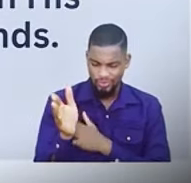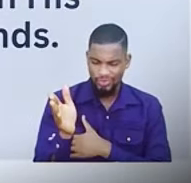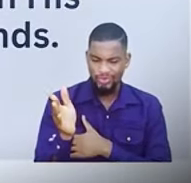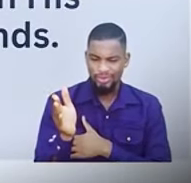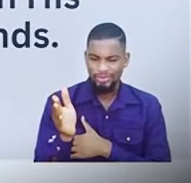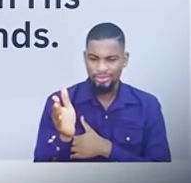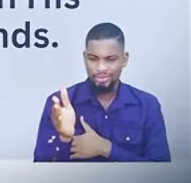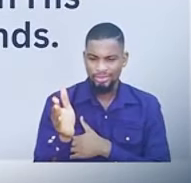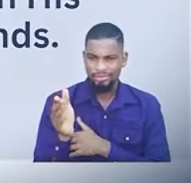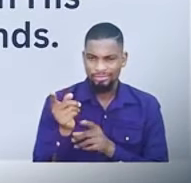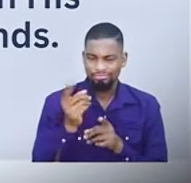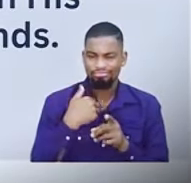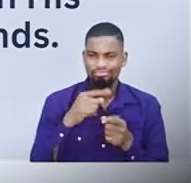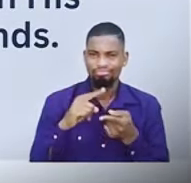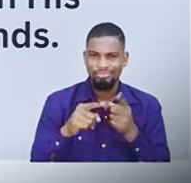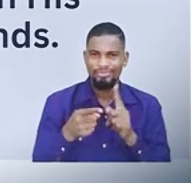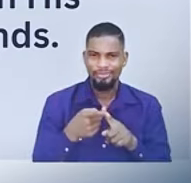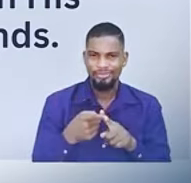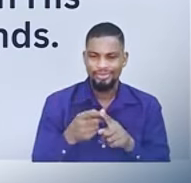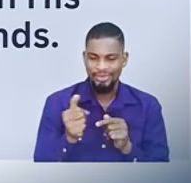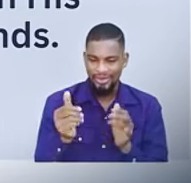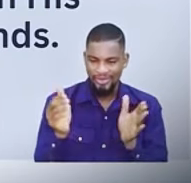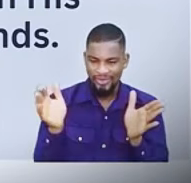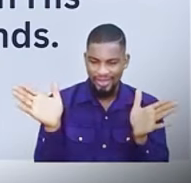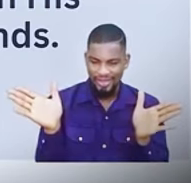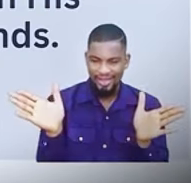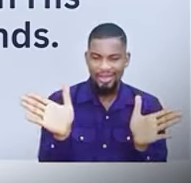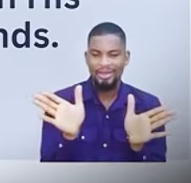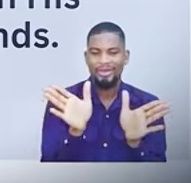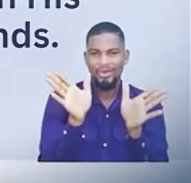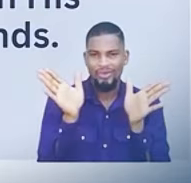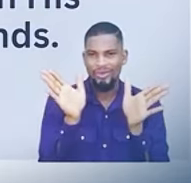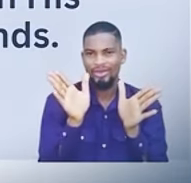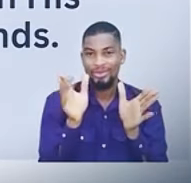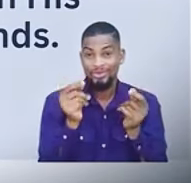And I want to encourage you to join his friends.